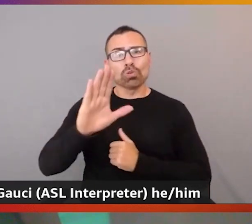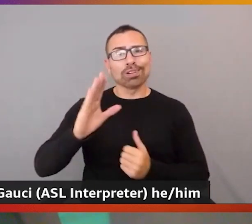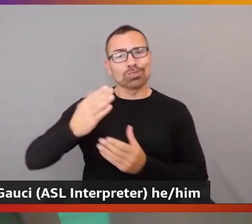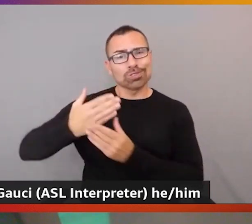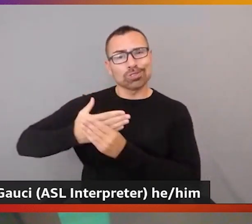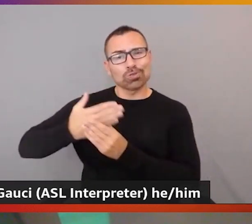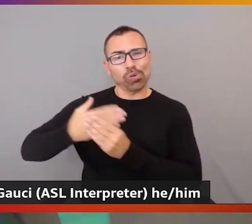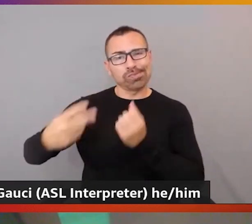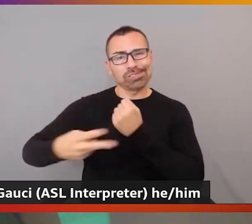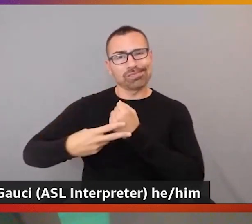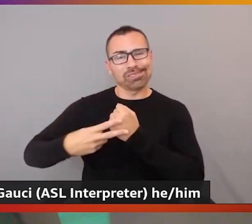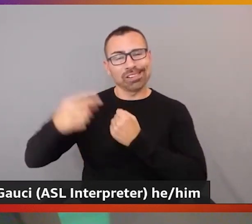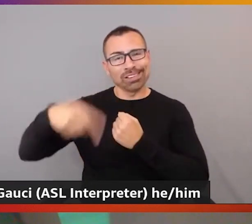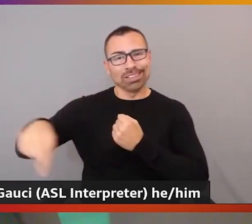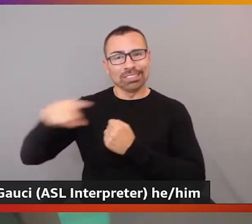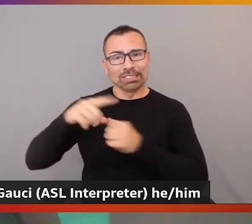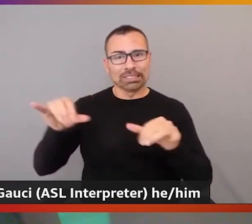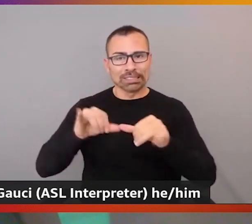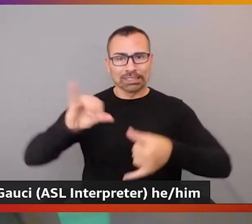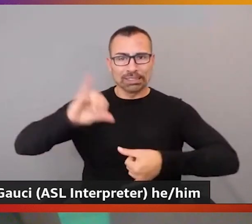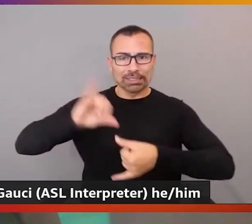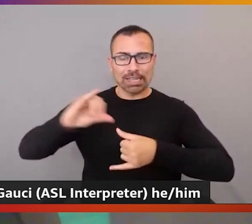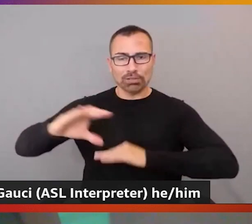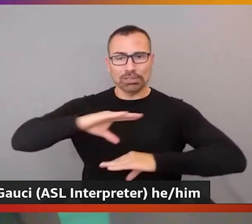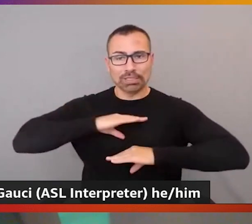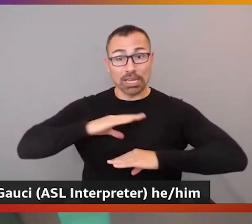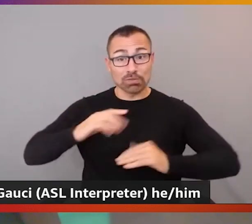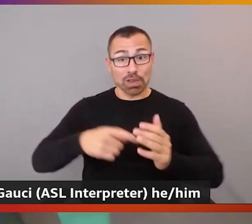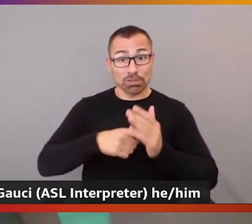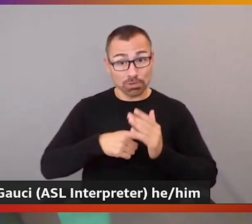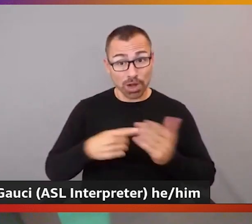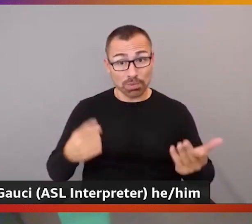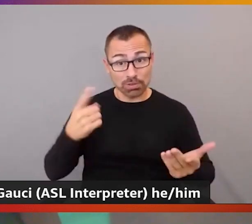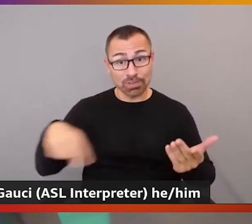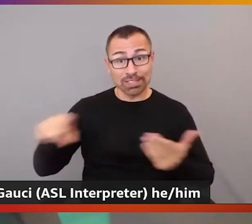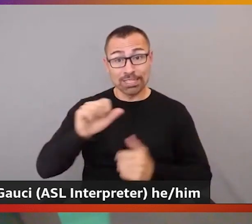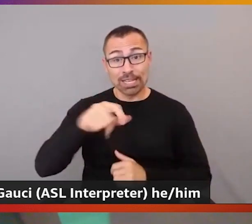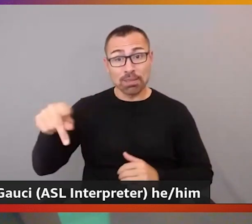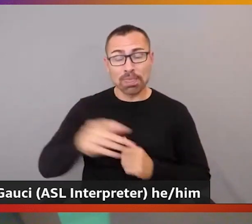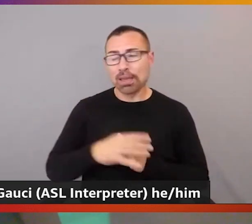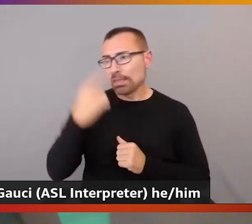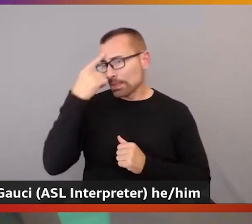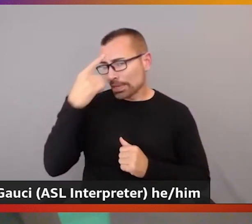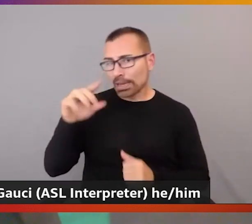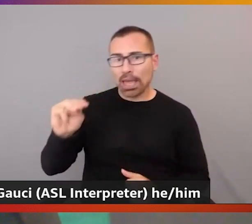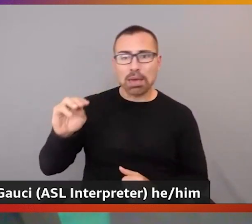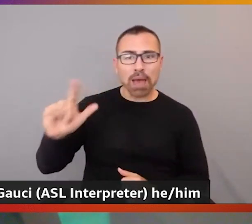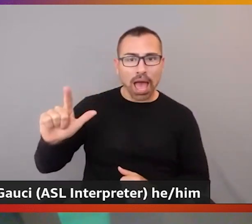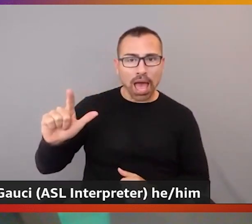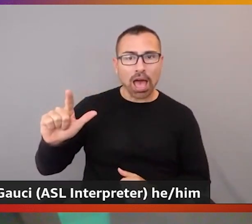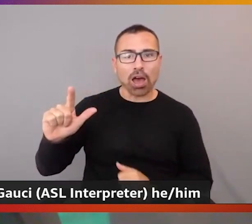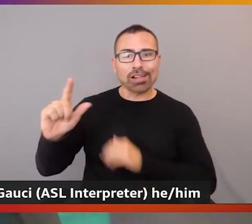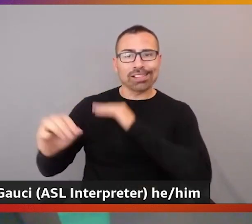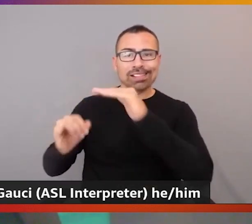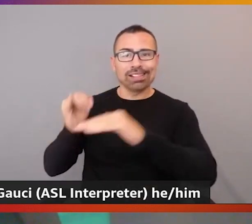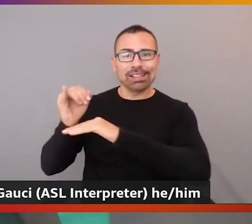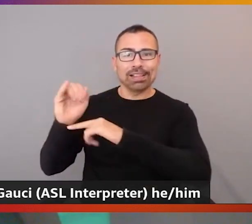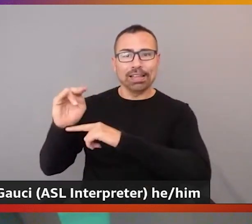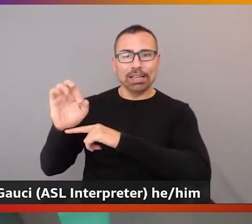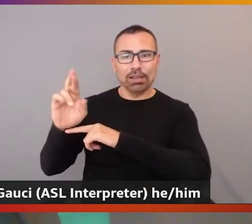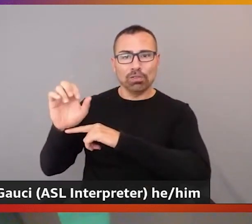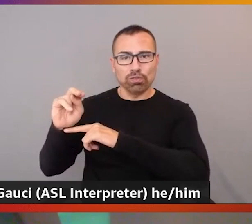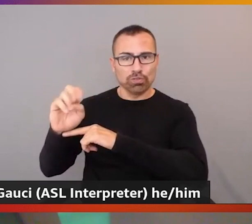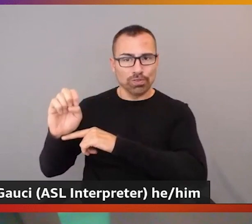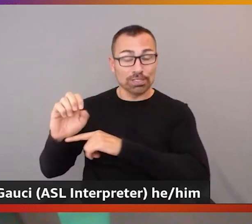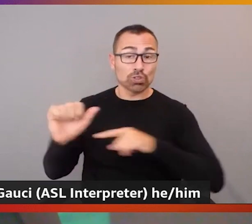of these applications. Think of applications such as machine learning inference, right? You're doing some sort of training, and then you're doing